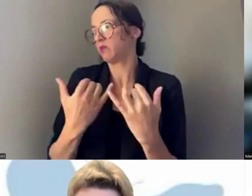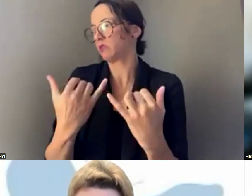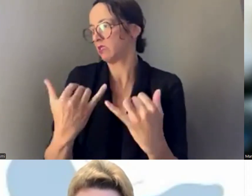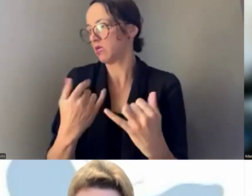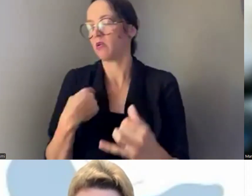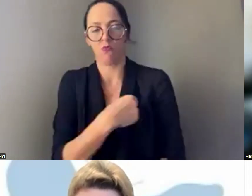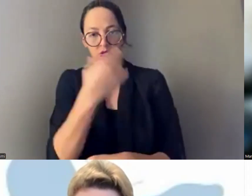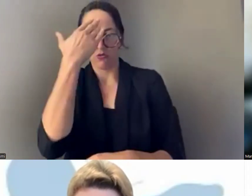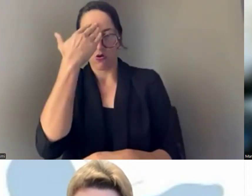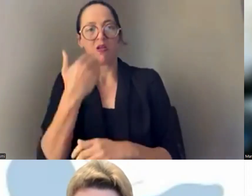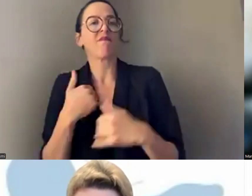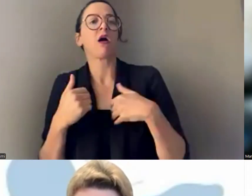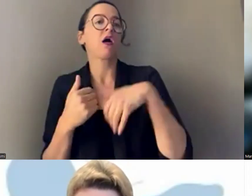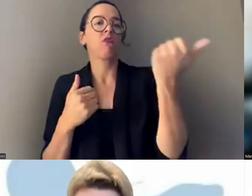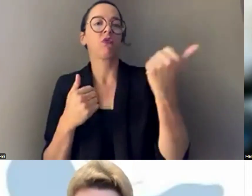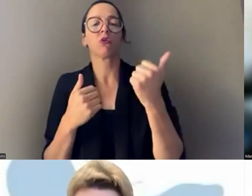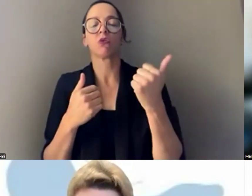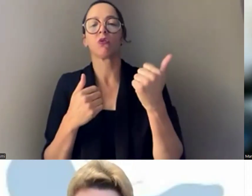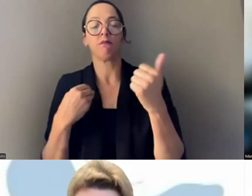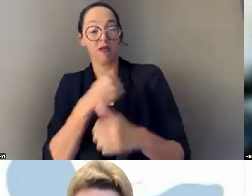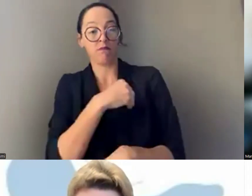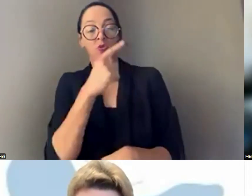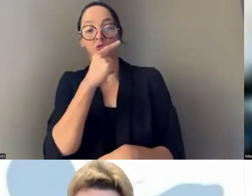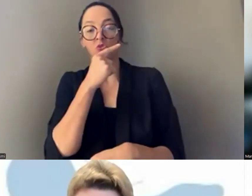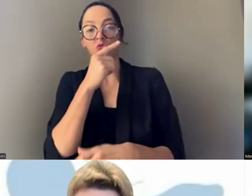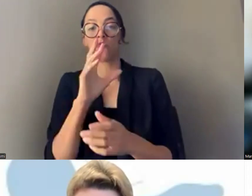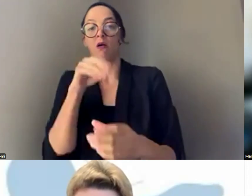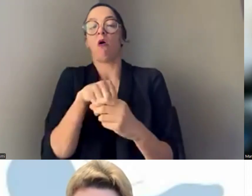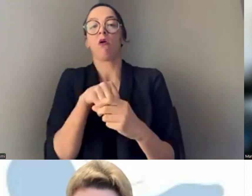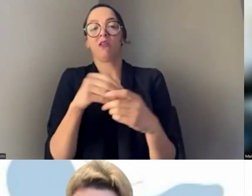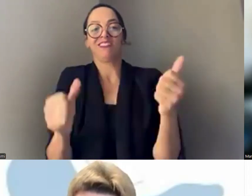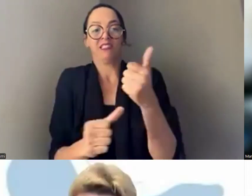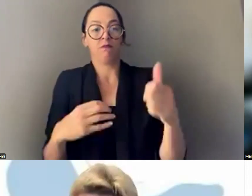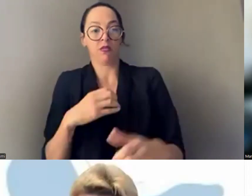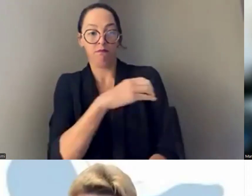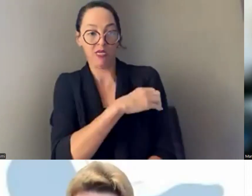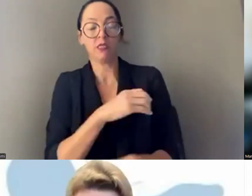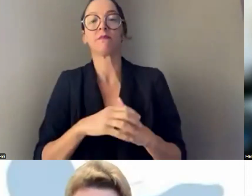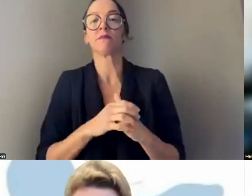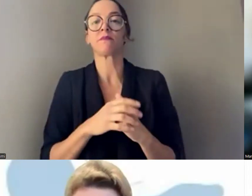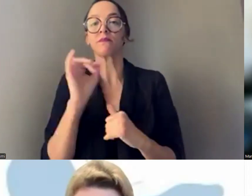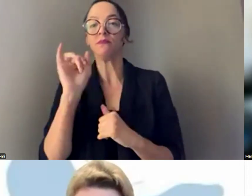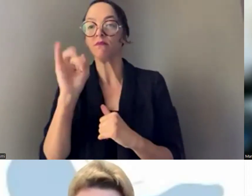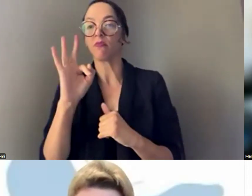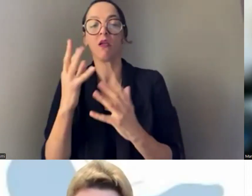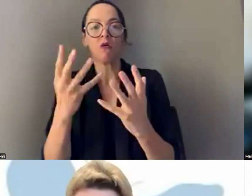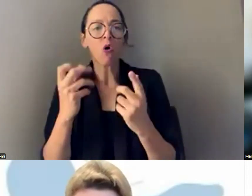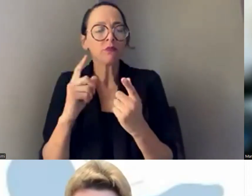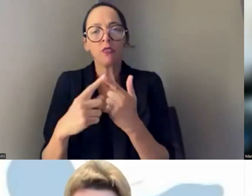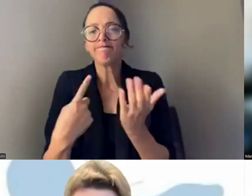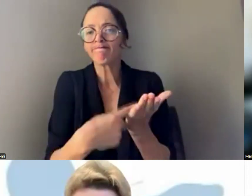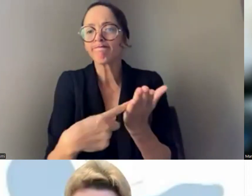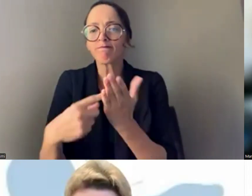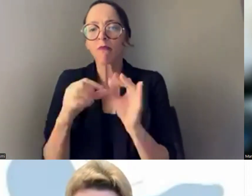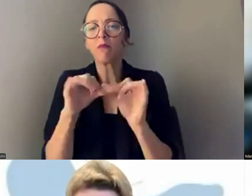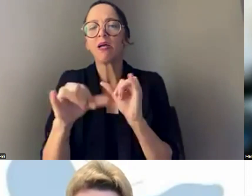So if you'd like to weigh in at this time on any of these recommendations or just the DACLAC members in general